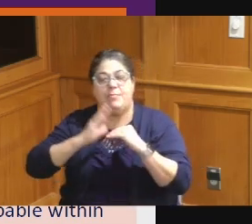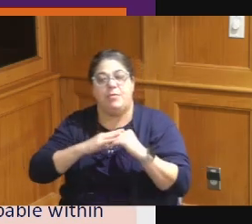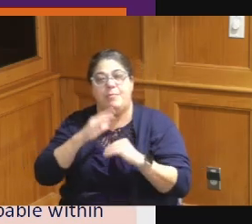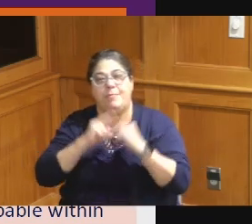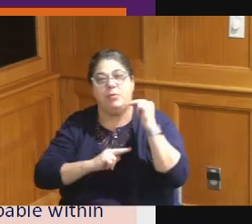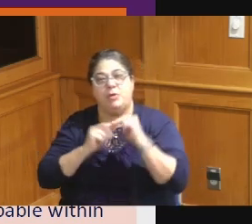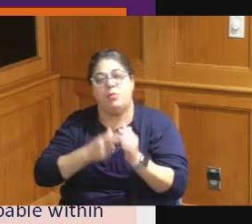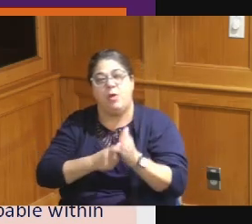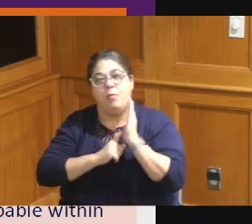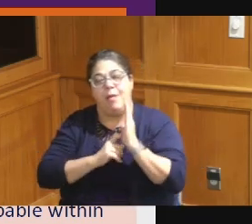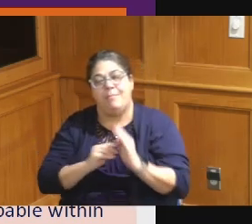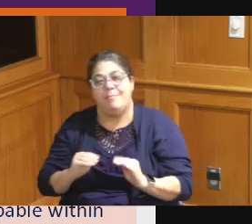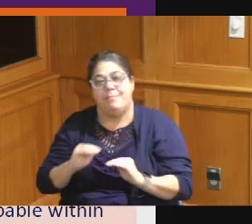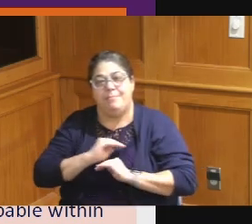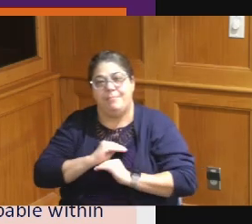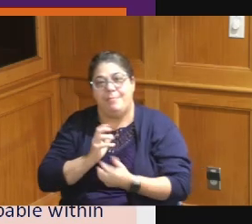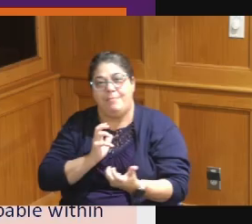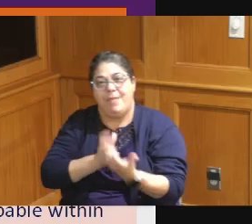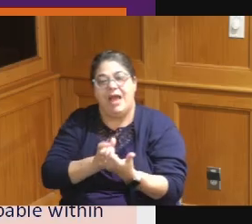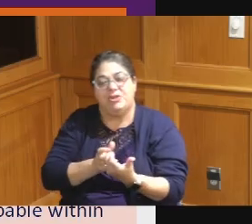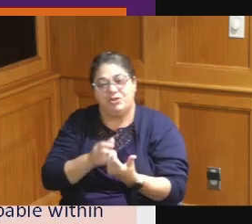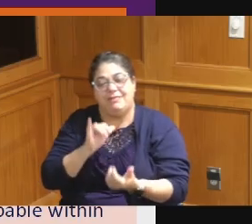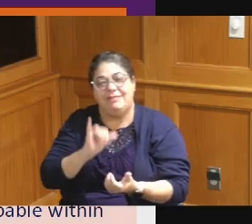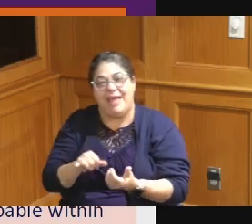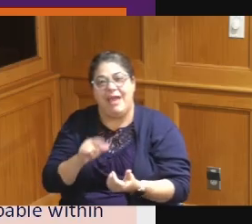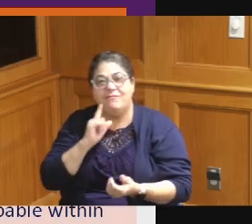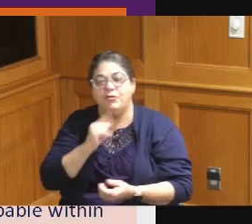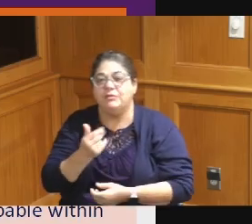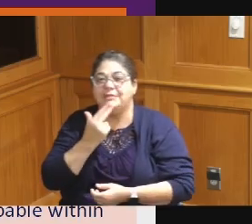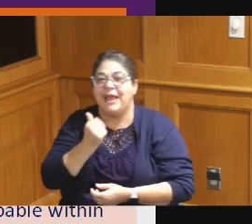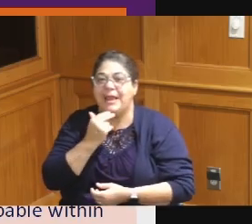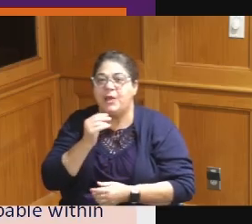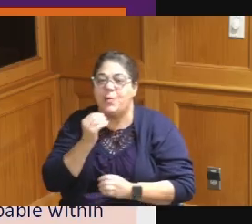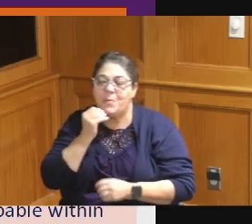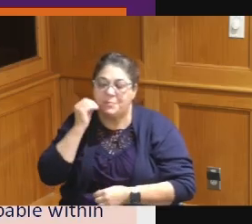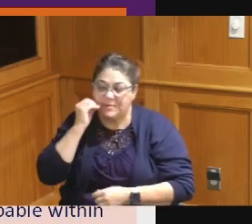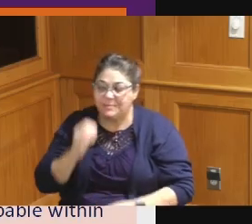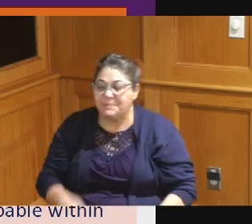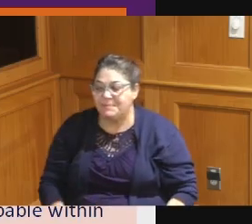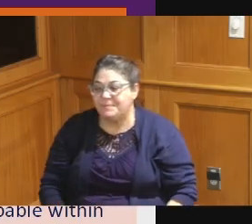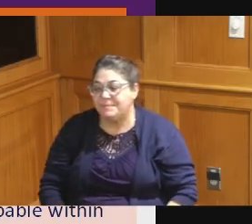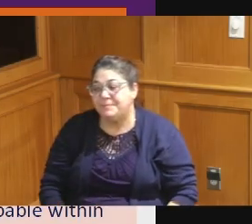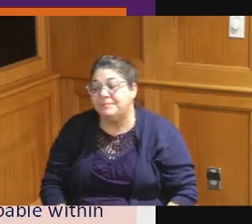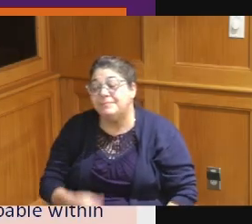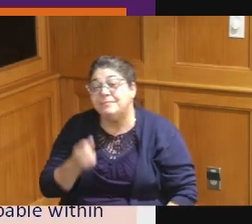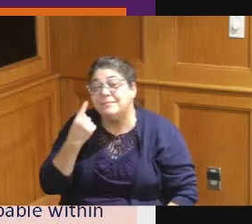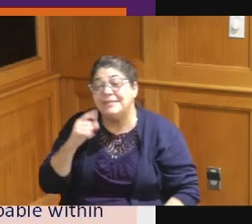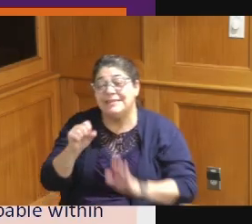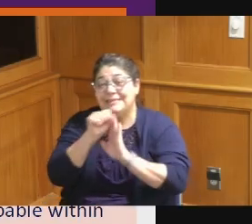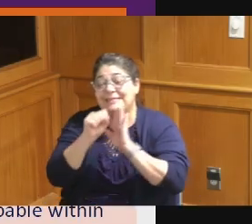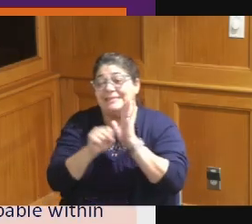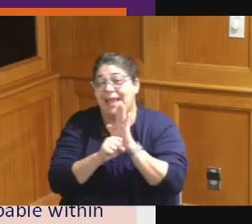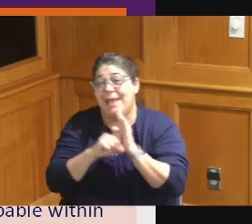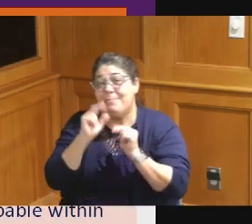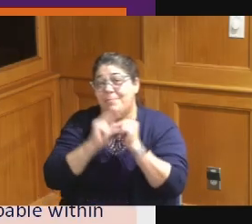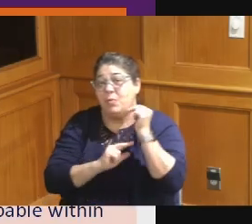requirements match up with the design for the tiny homes. And there is a state building code, but individual jurisdictions tweak